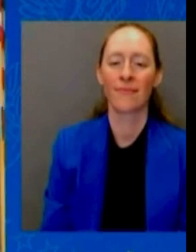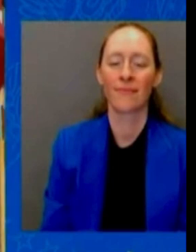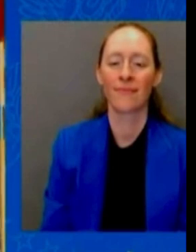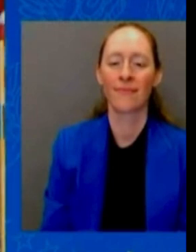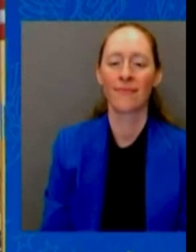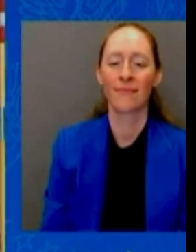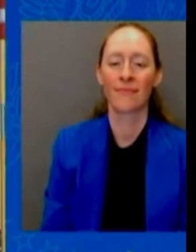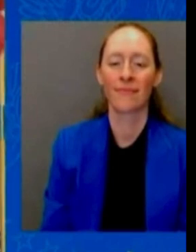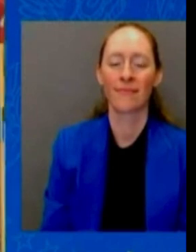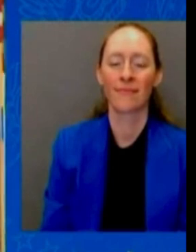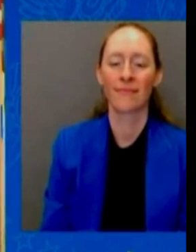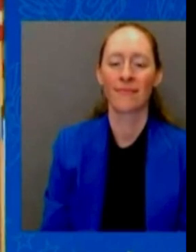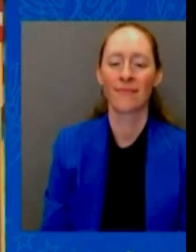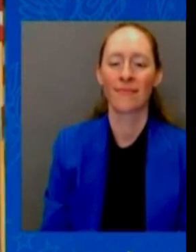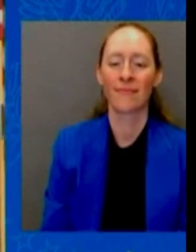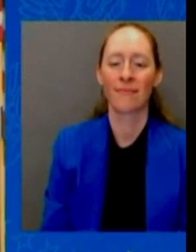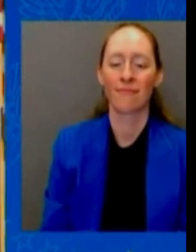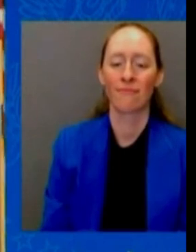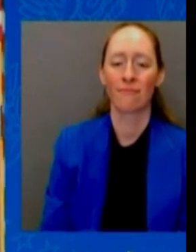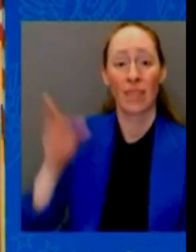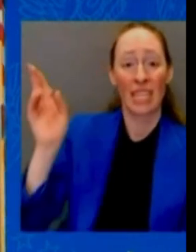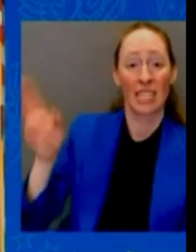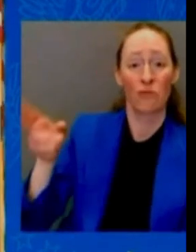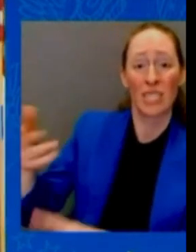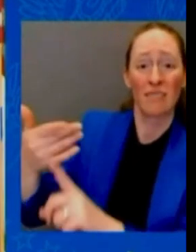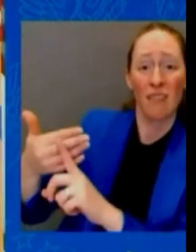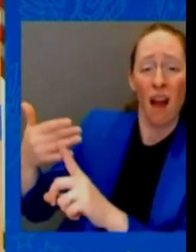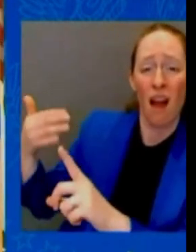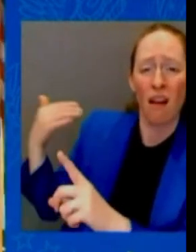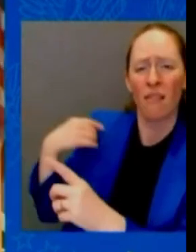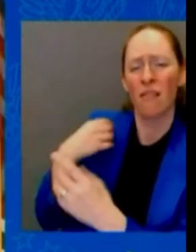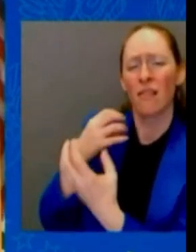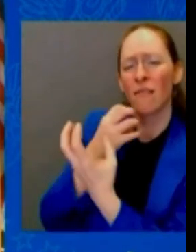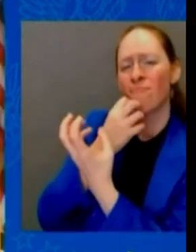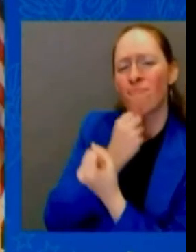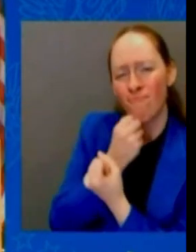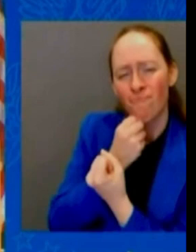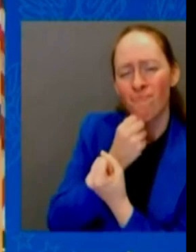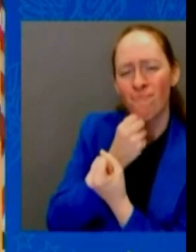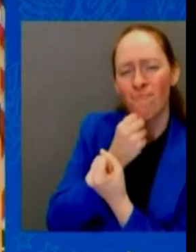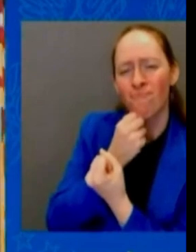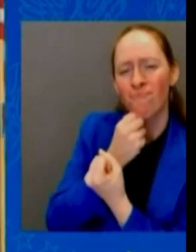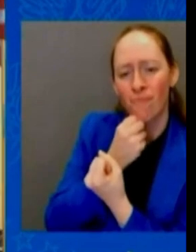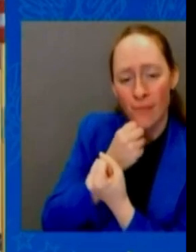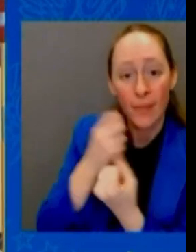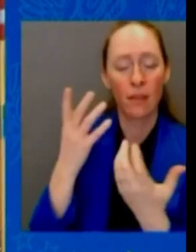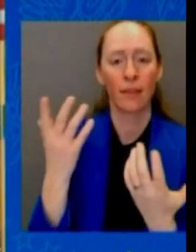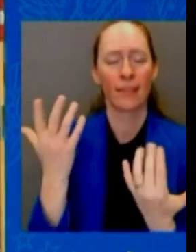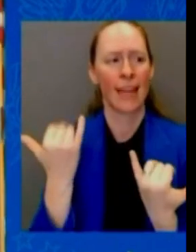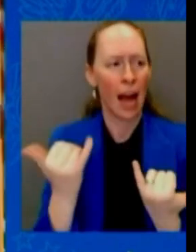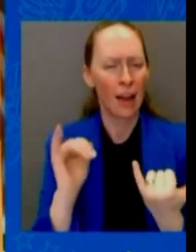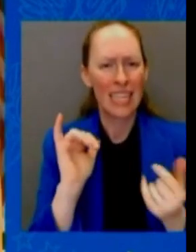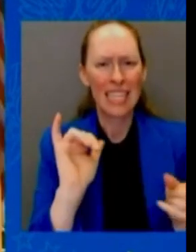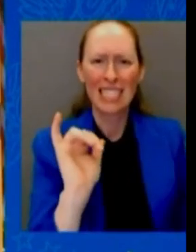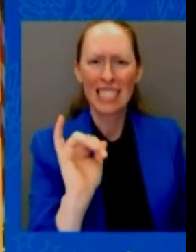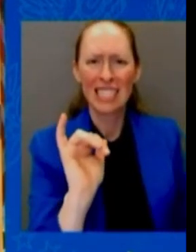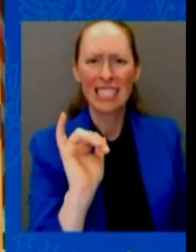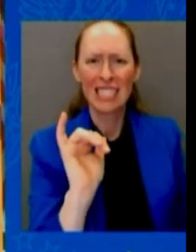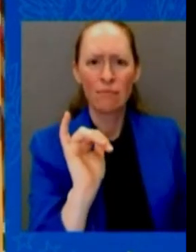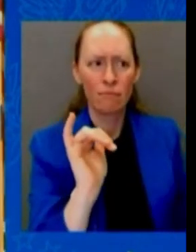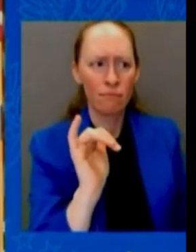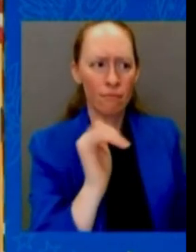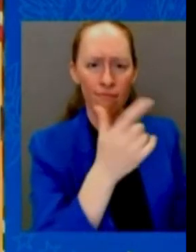war returns to the European soil following Russia's aggression against Ukraine, And in light of the multiple crises our nations and